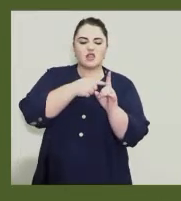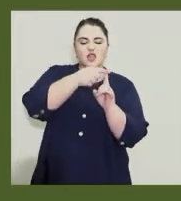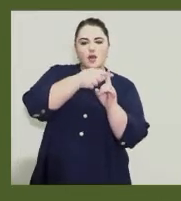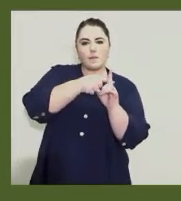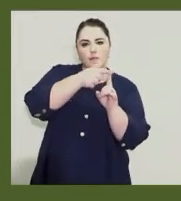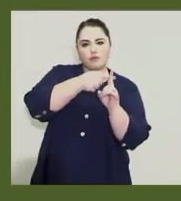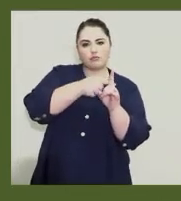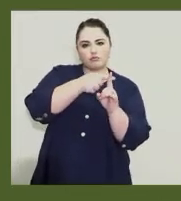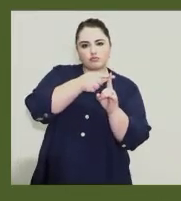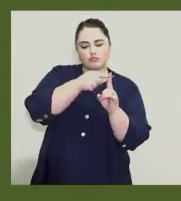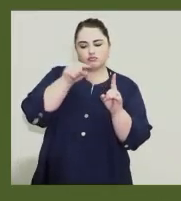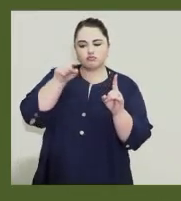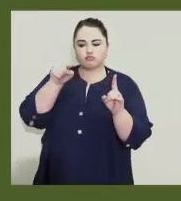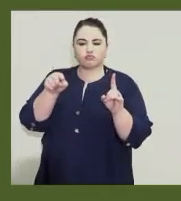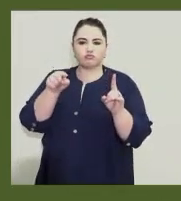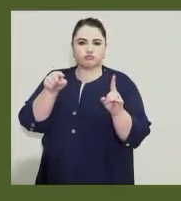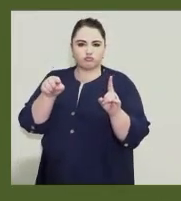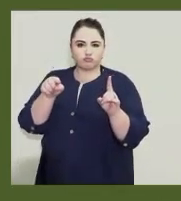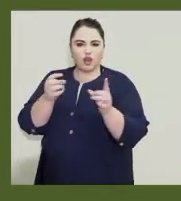on growth?